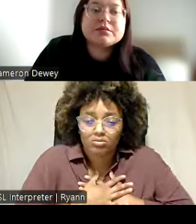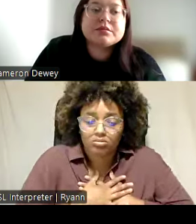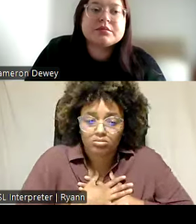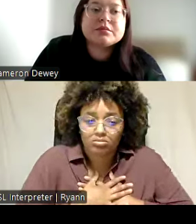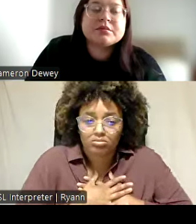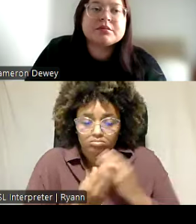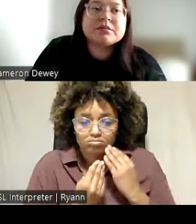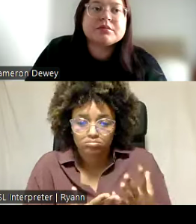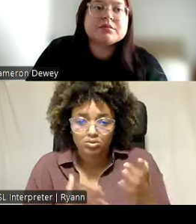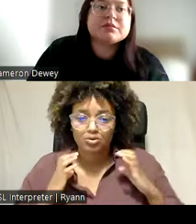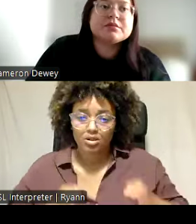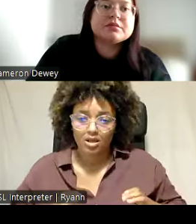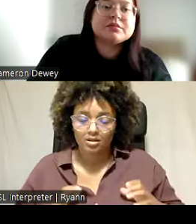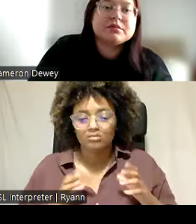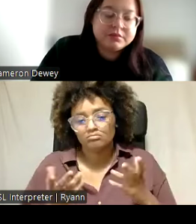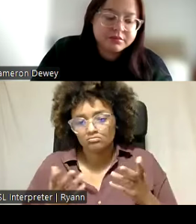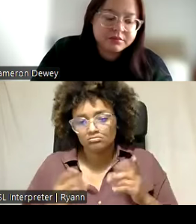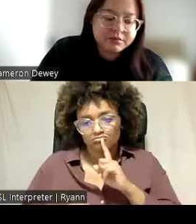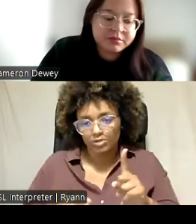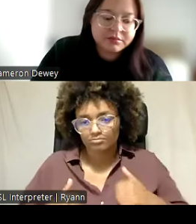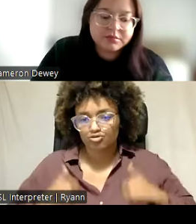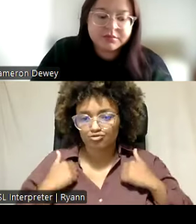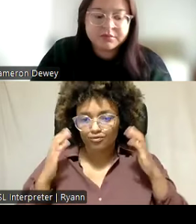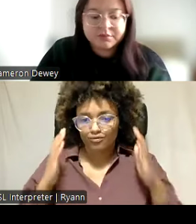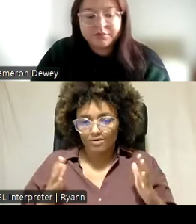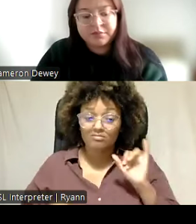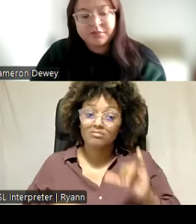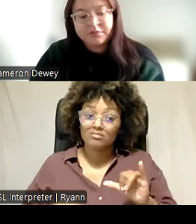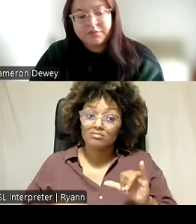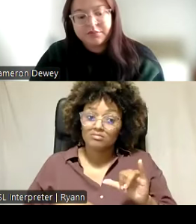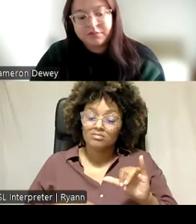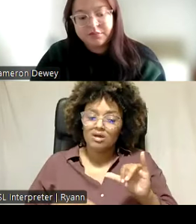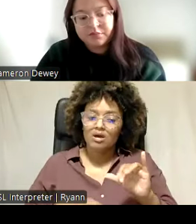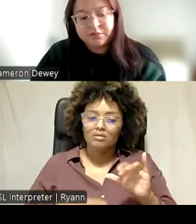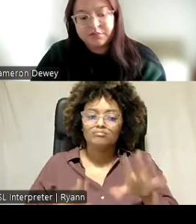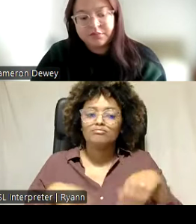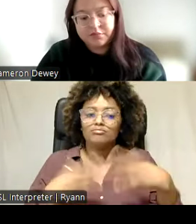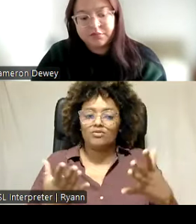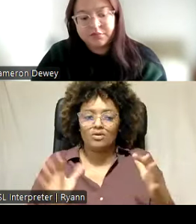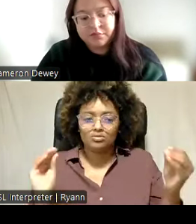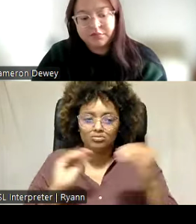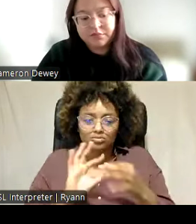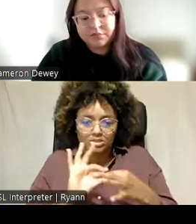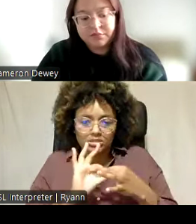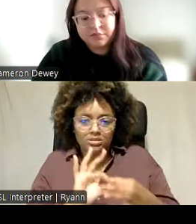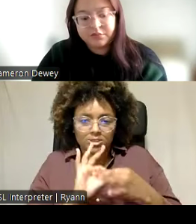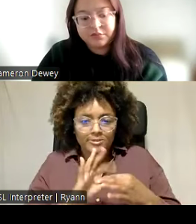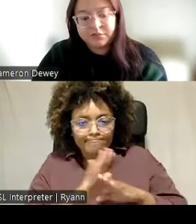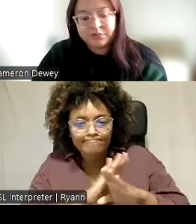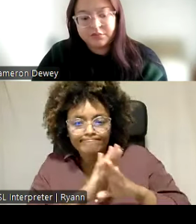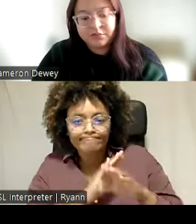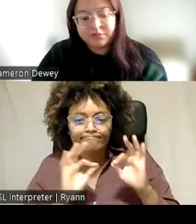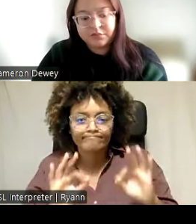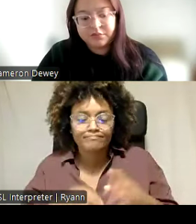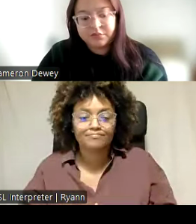or I should say survivor. And this really helps build rapport between you guys. Step 2,